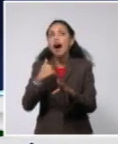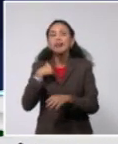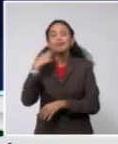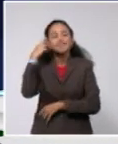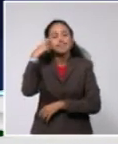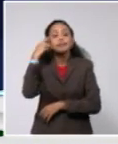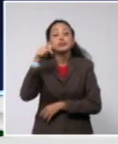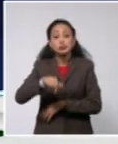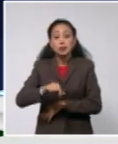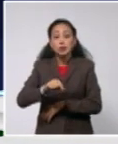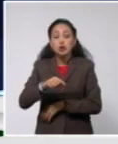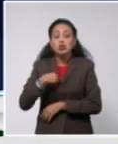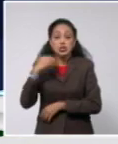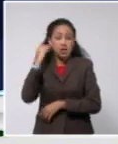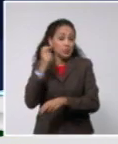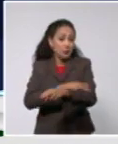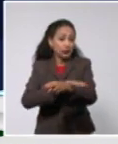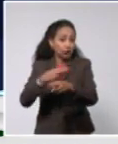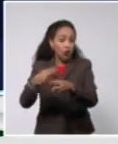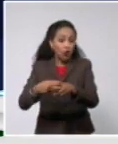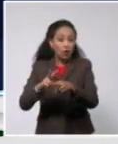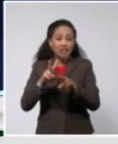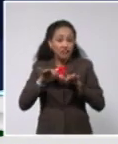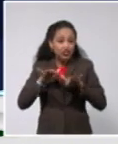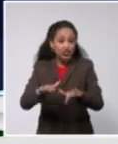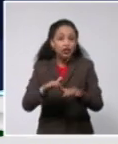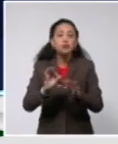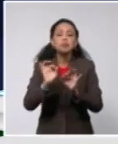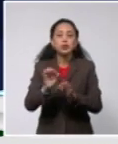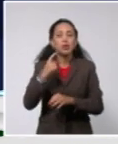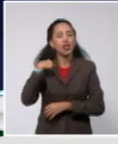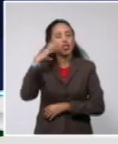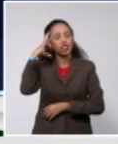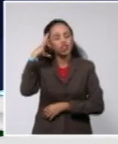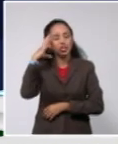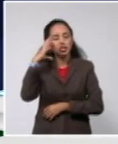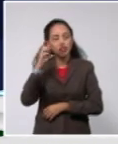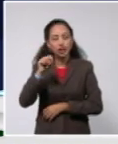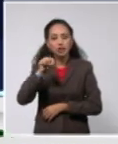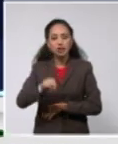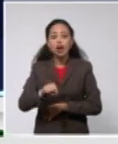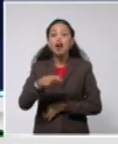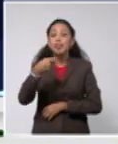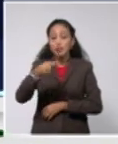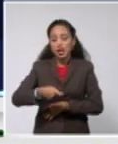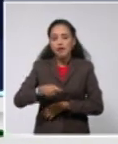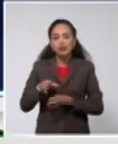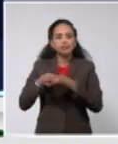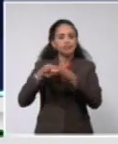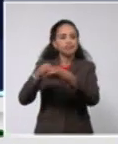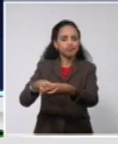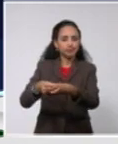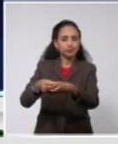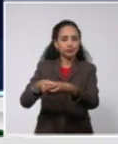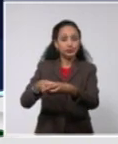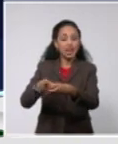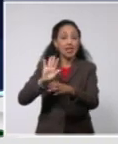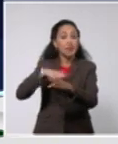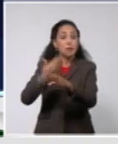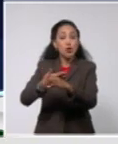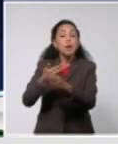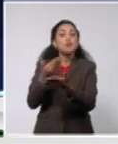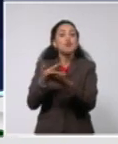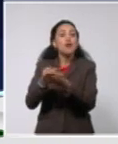441. Of the 62 diagnosed cases yesterday, 31 are